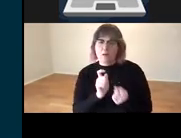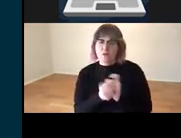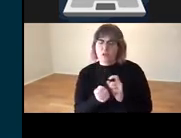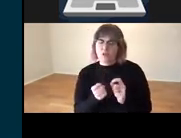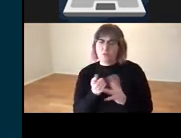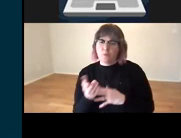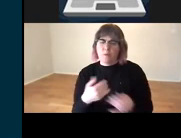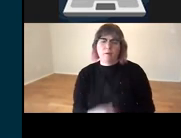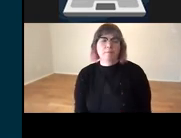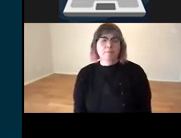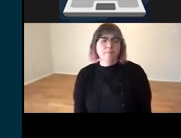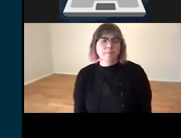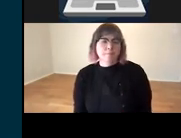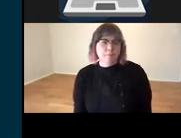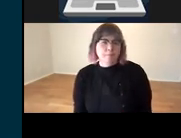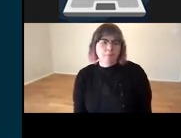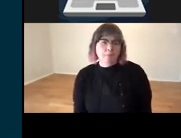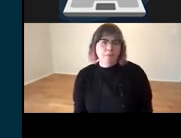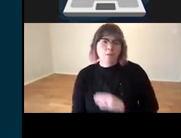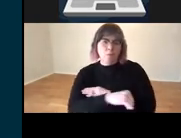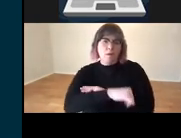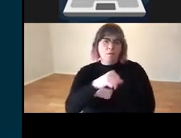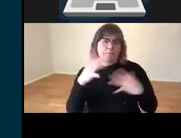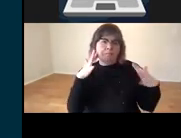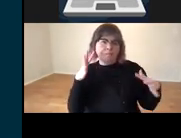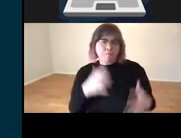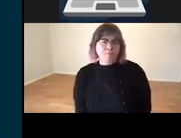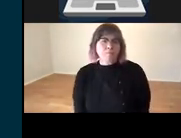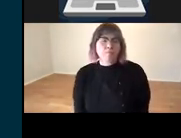clip. All right, let's go ahead and play this.